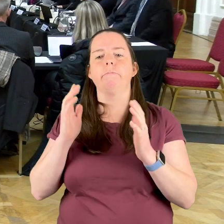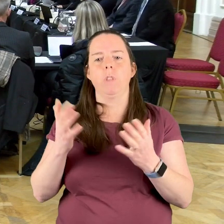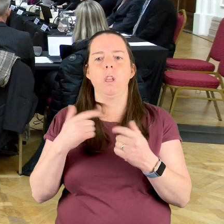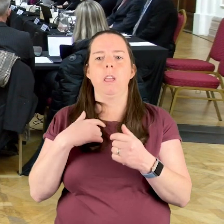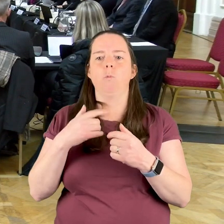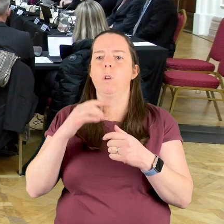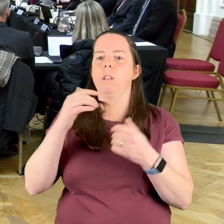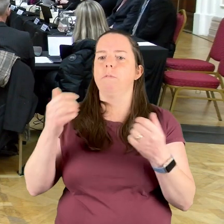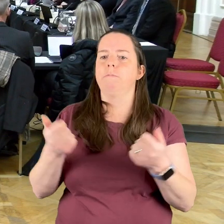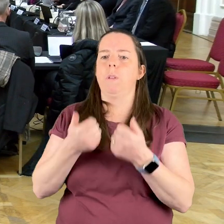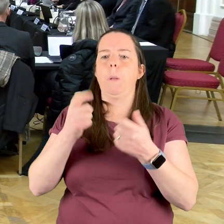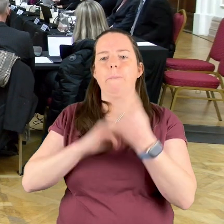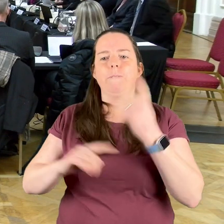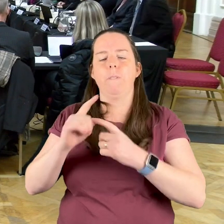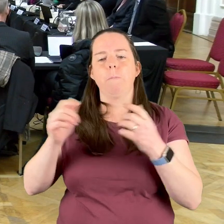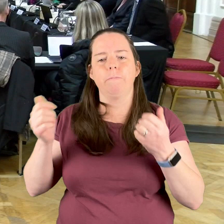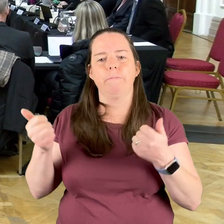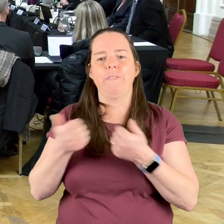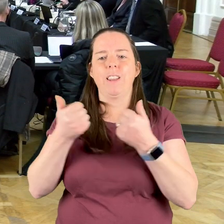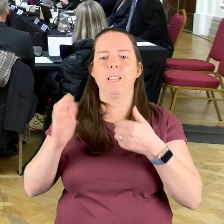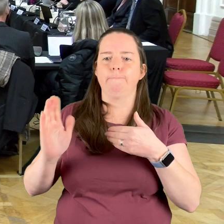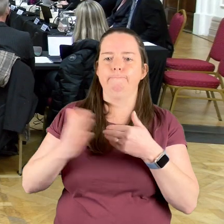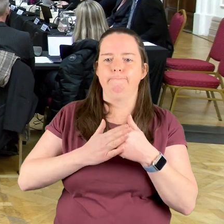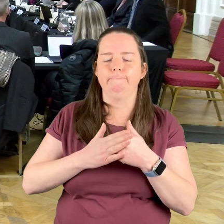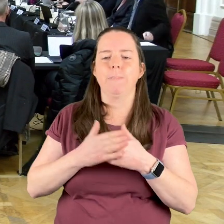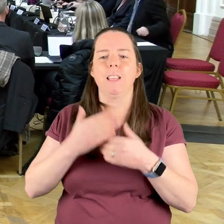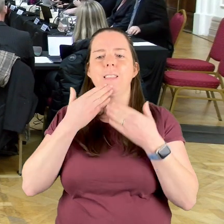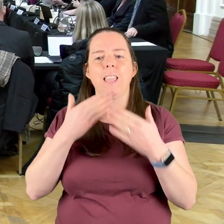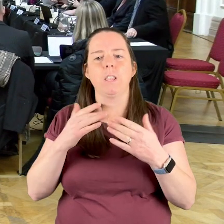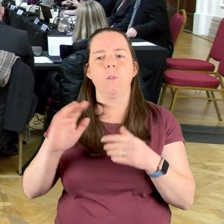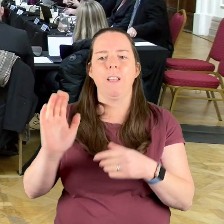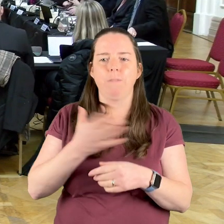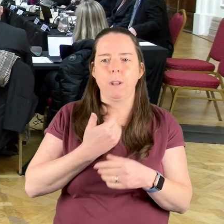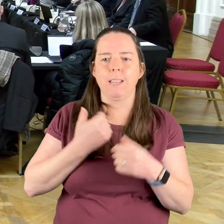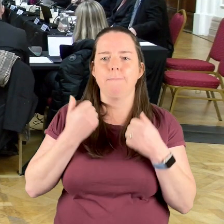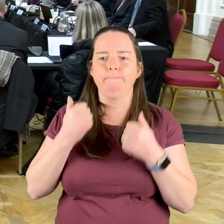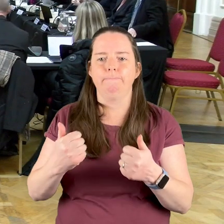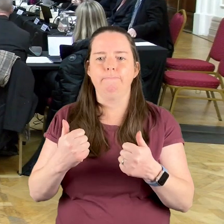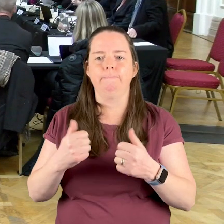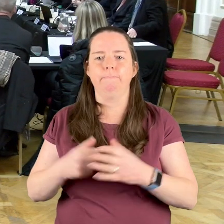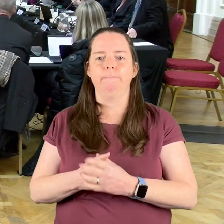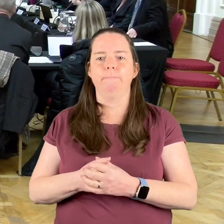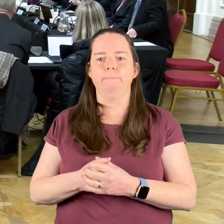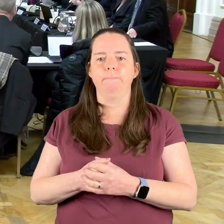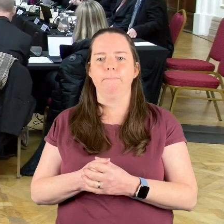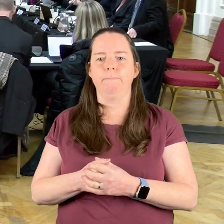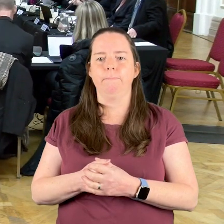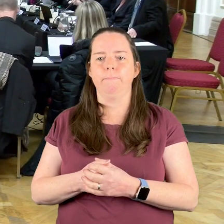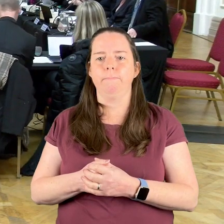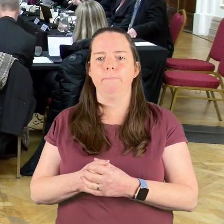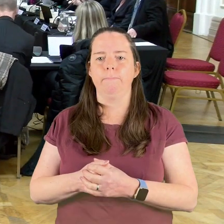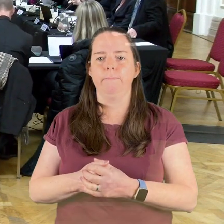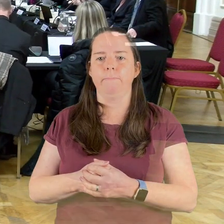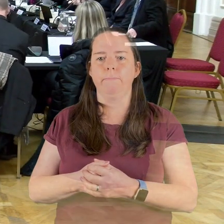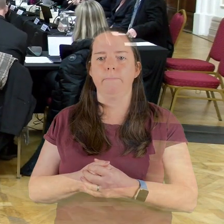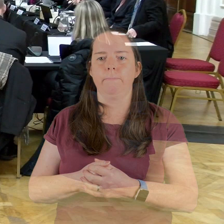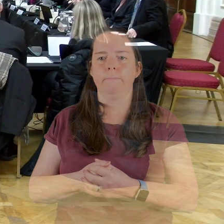basis, I'm going to draw the meeting to a close. Thank you very much, everybody.